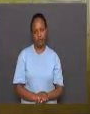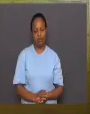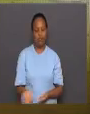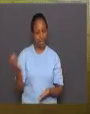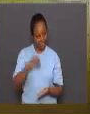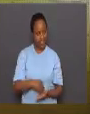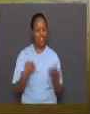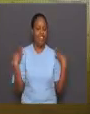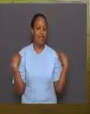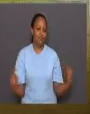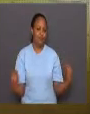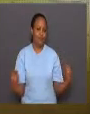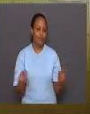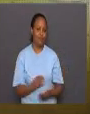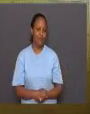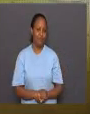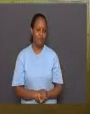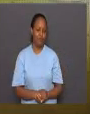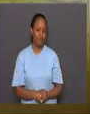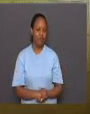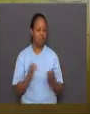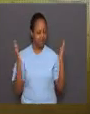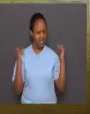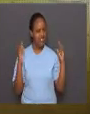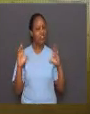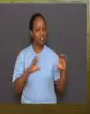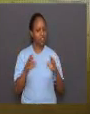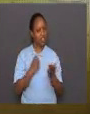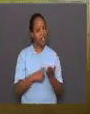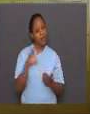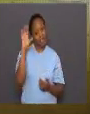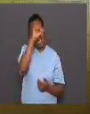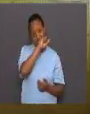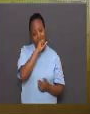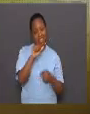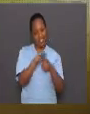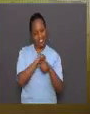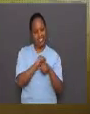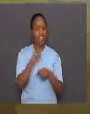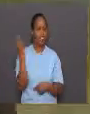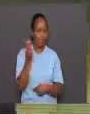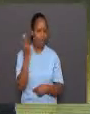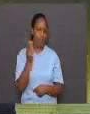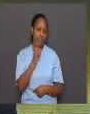Hello again. I hope this imaginative exercise was useful.